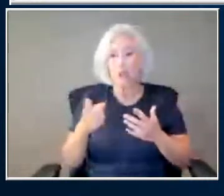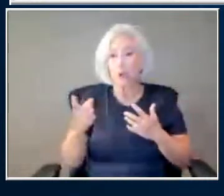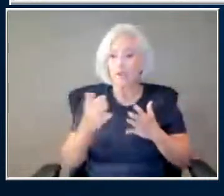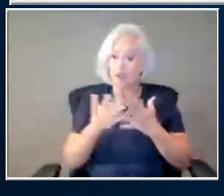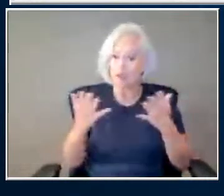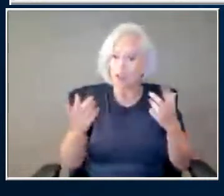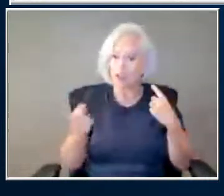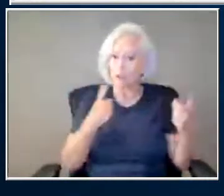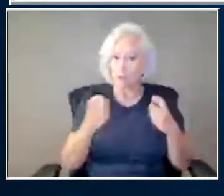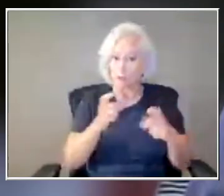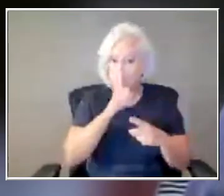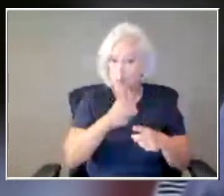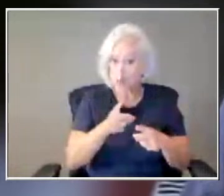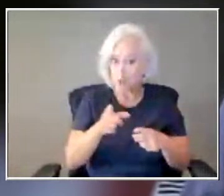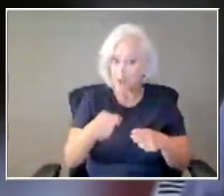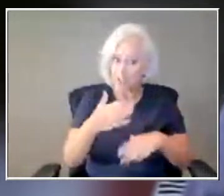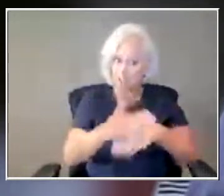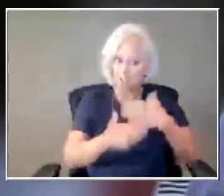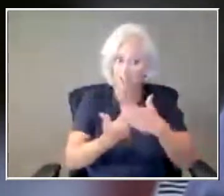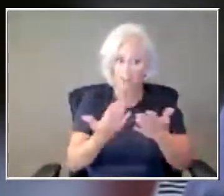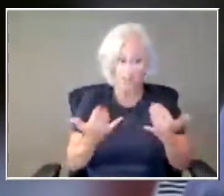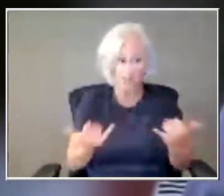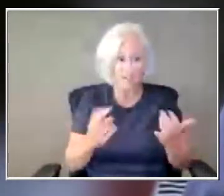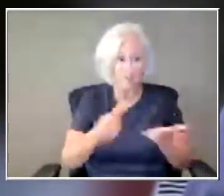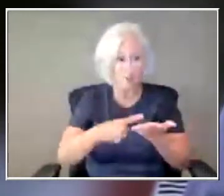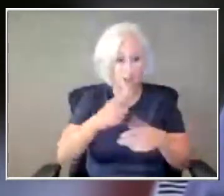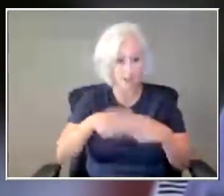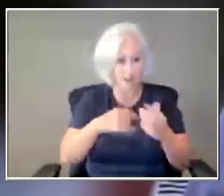save lives. Yes, I do.